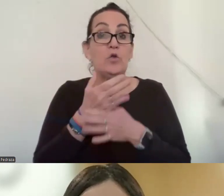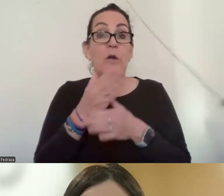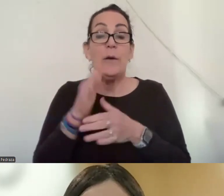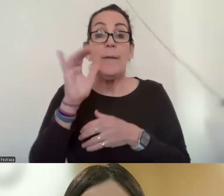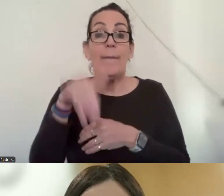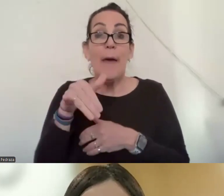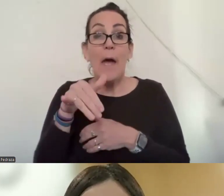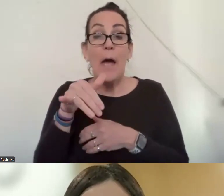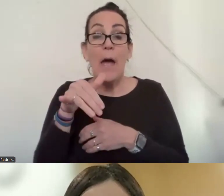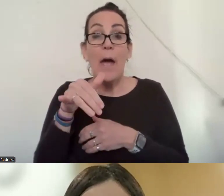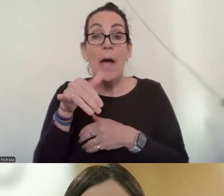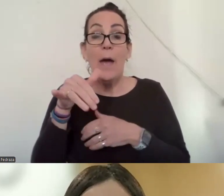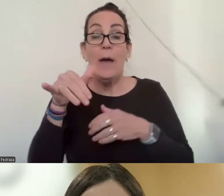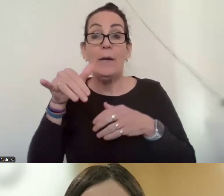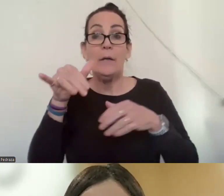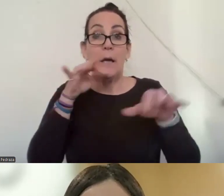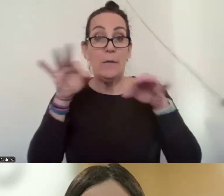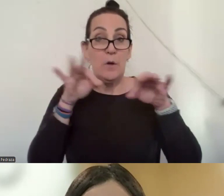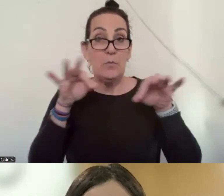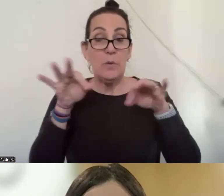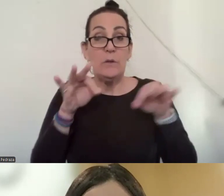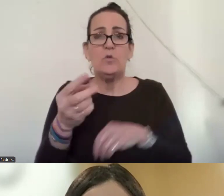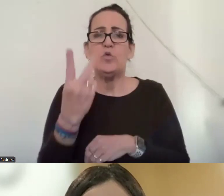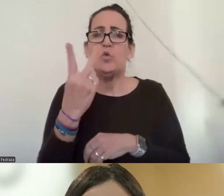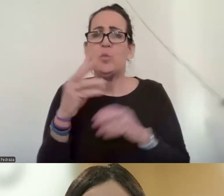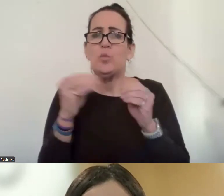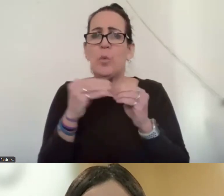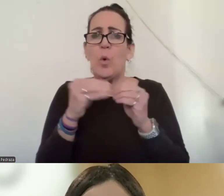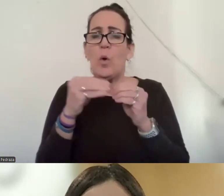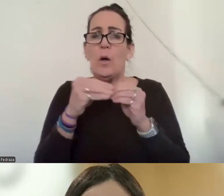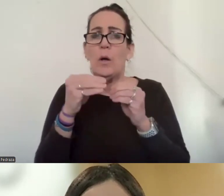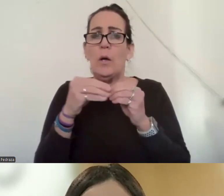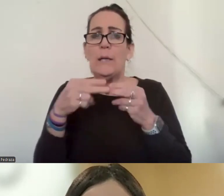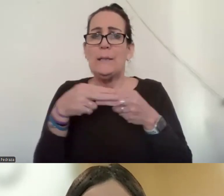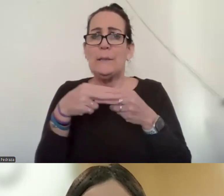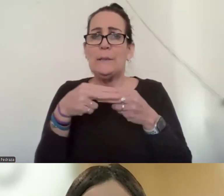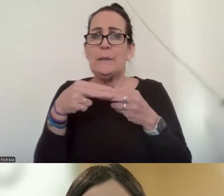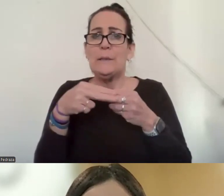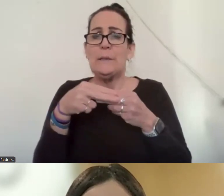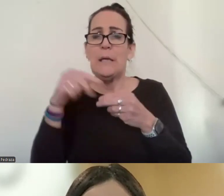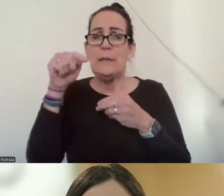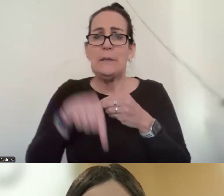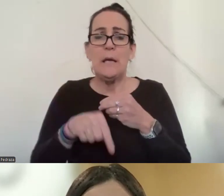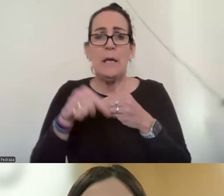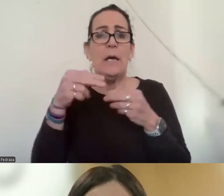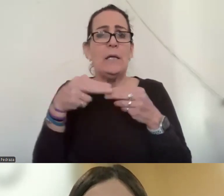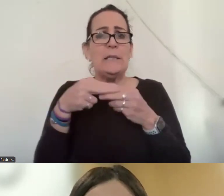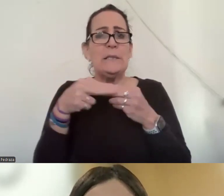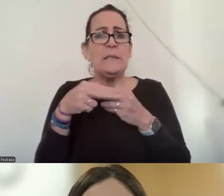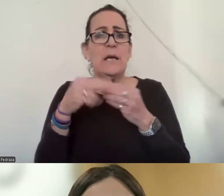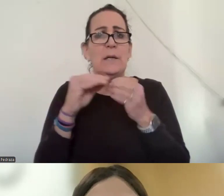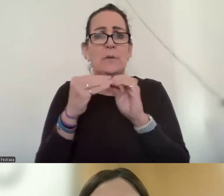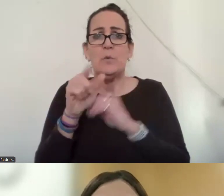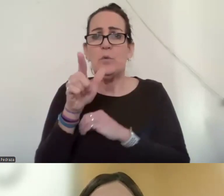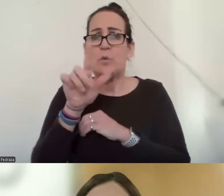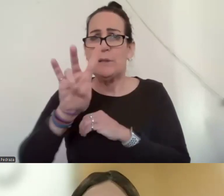to those slides and 2 more down? If you still have them. So maybe slide 27. Yeah, I